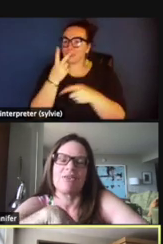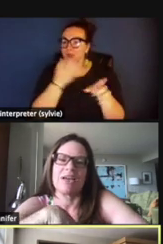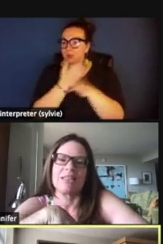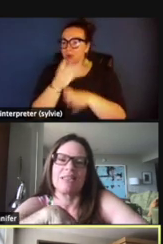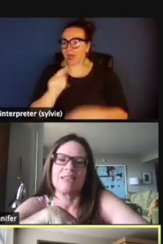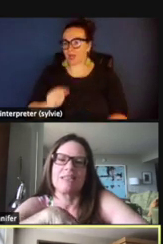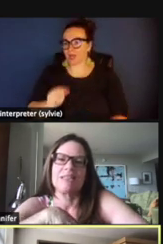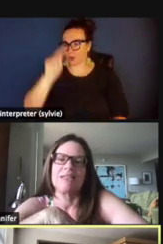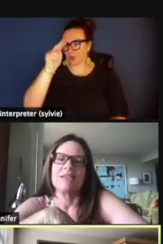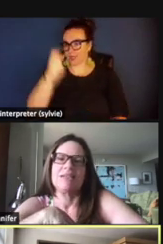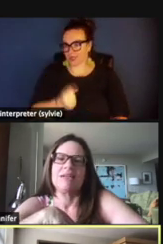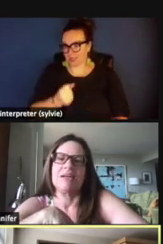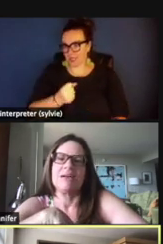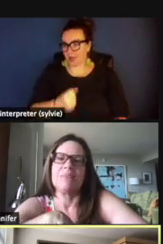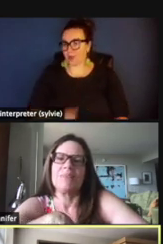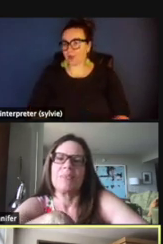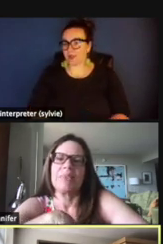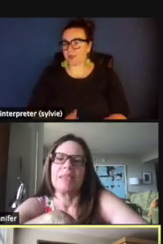the South Island.